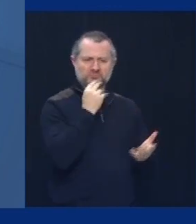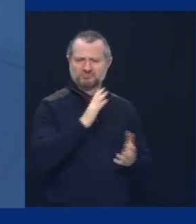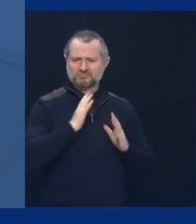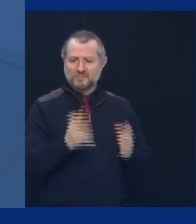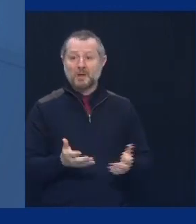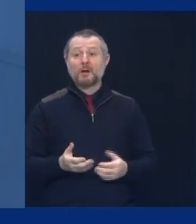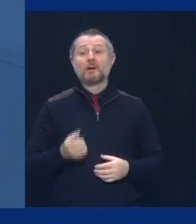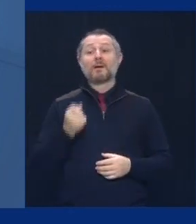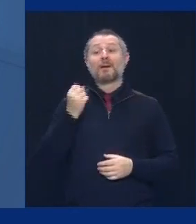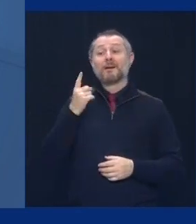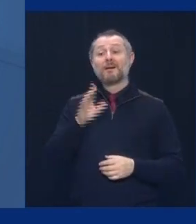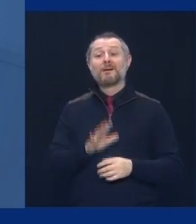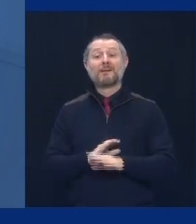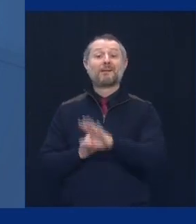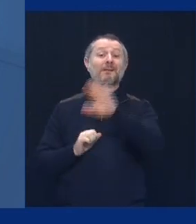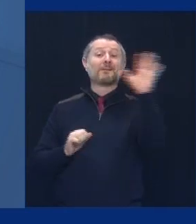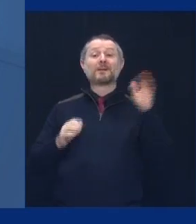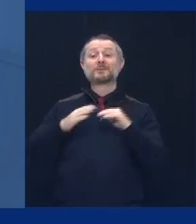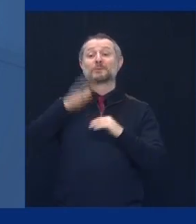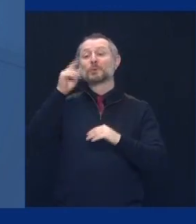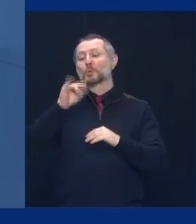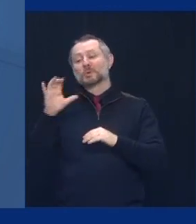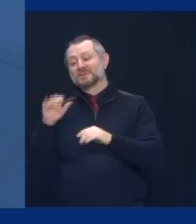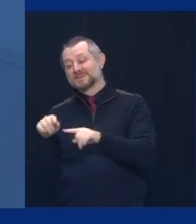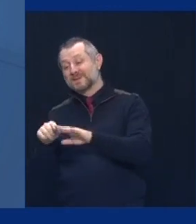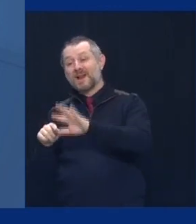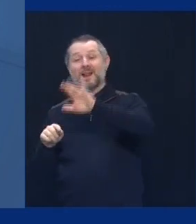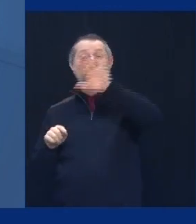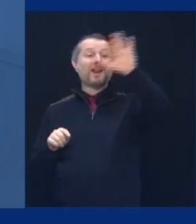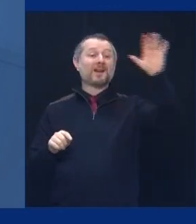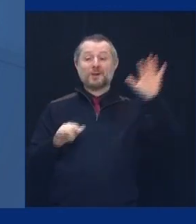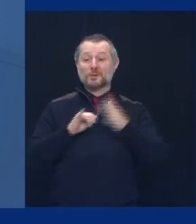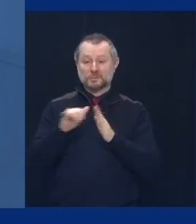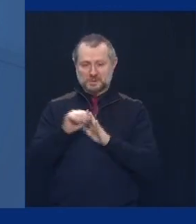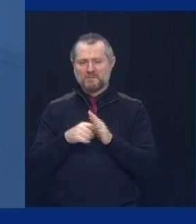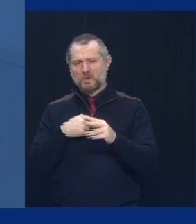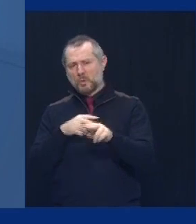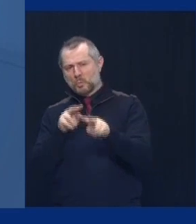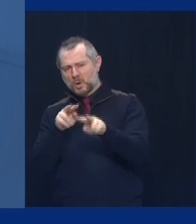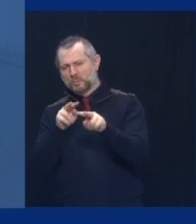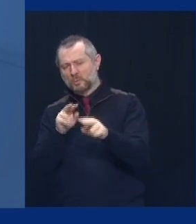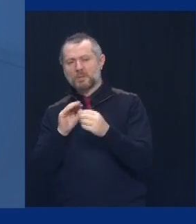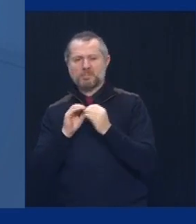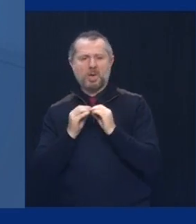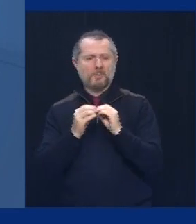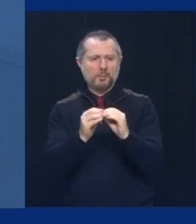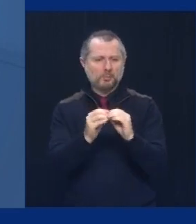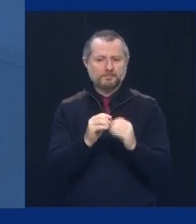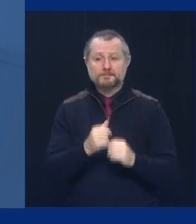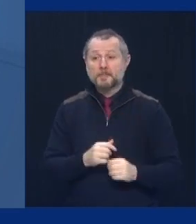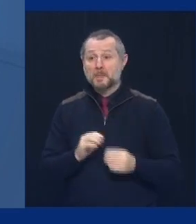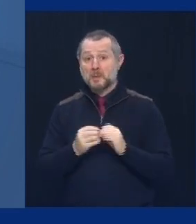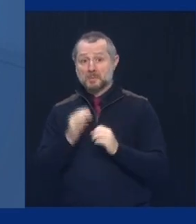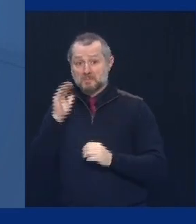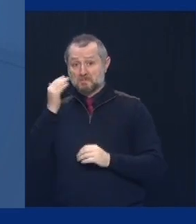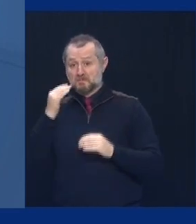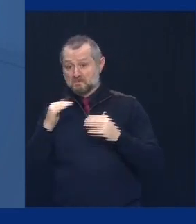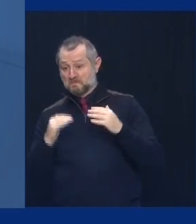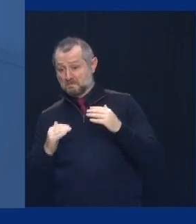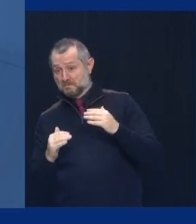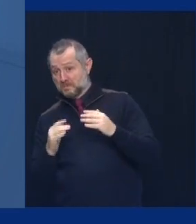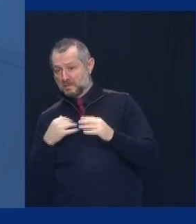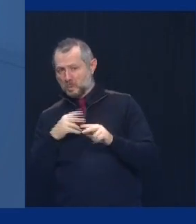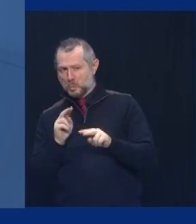in the orange zones, we're going to watch the indoor dining data. The numbers are down in the chart. But we're going to